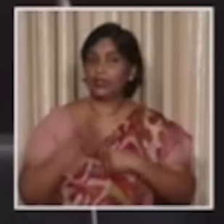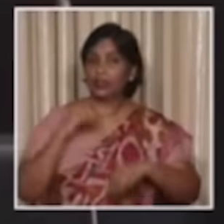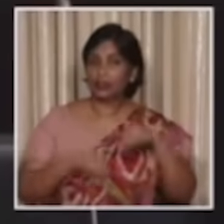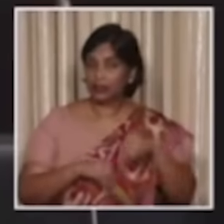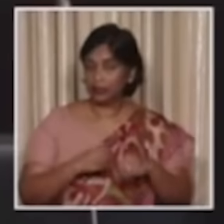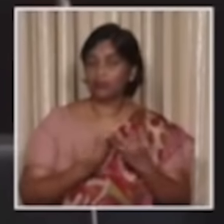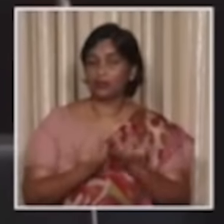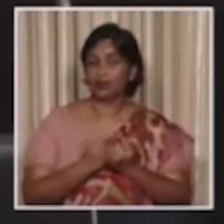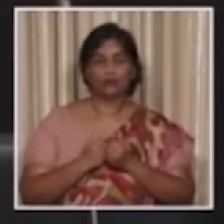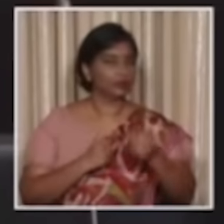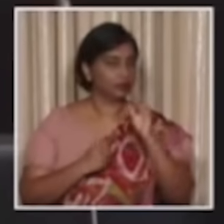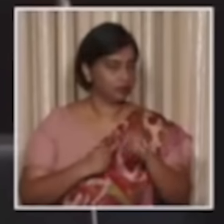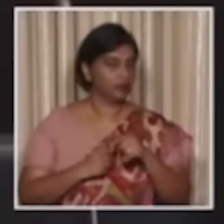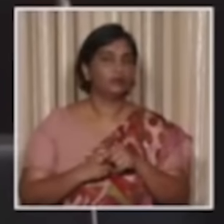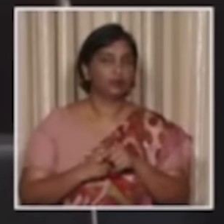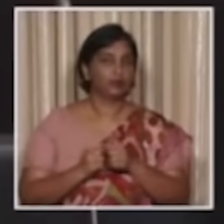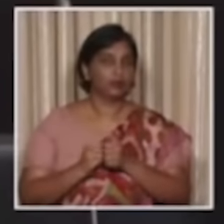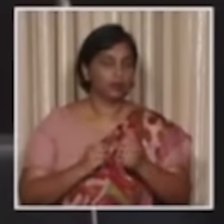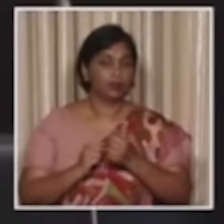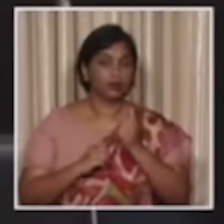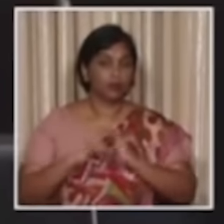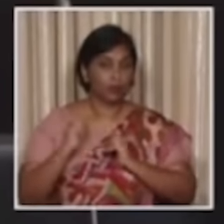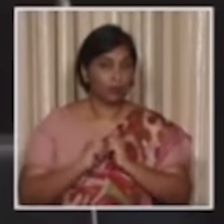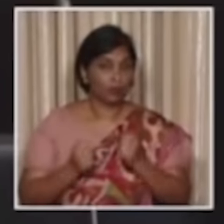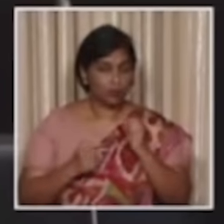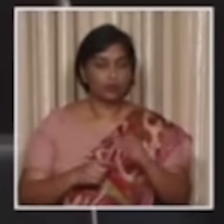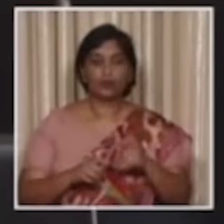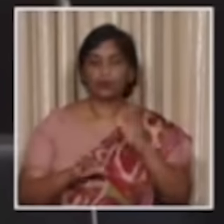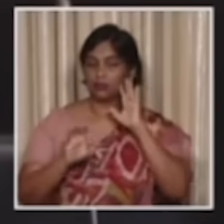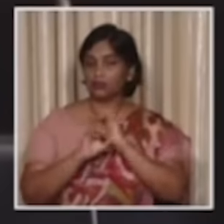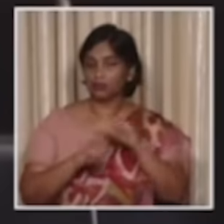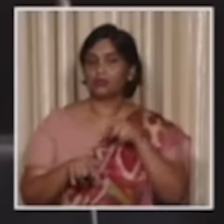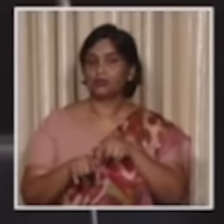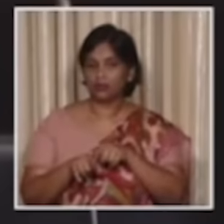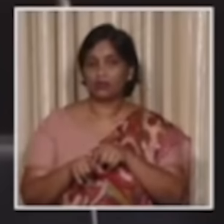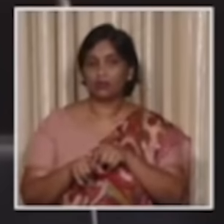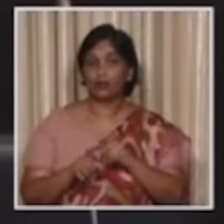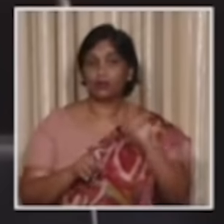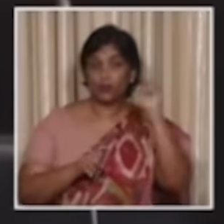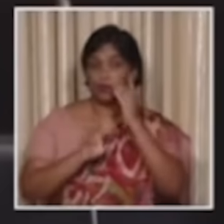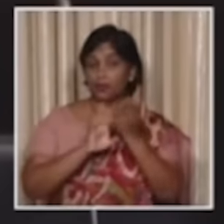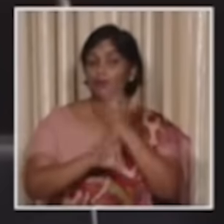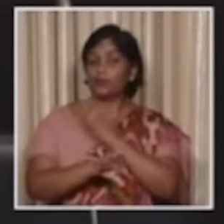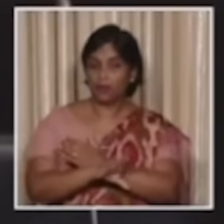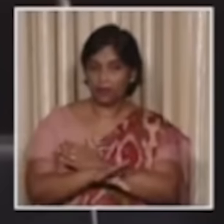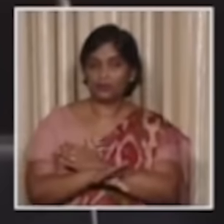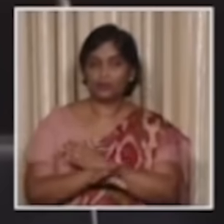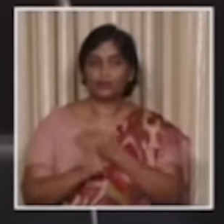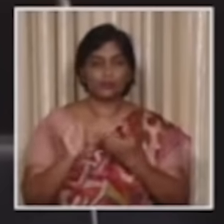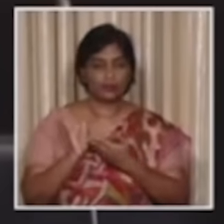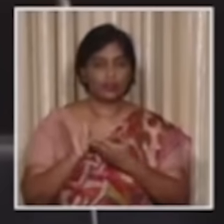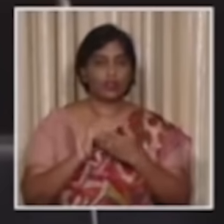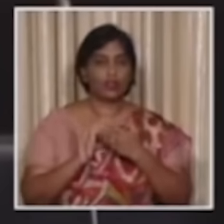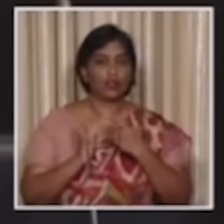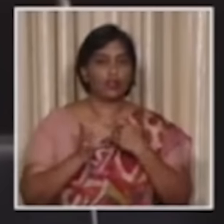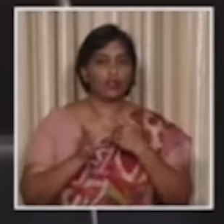womana itu karaganna gatta me piyawara pilibandawa me helidarawen vela thiyena dewal mulin sitamma. Then this is Dr.